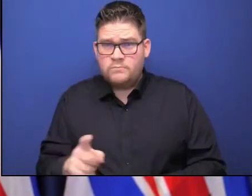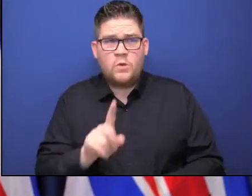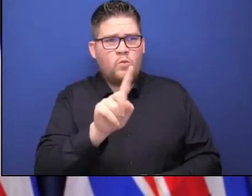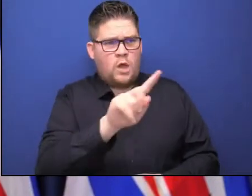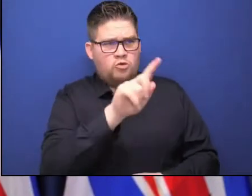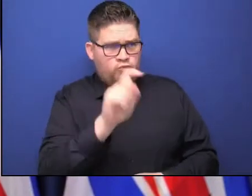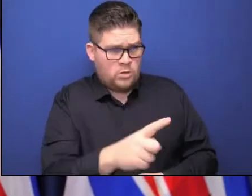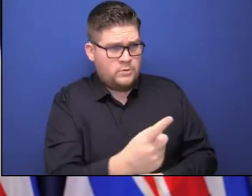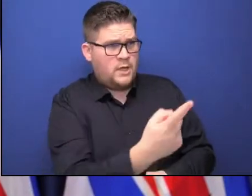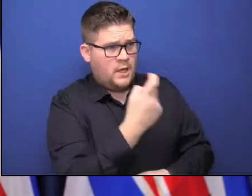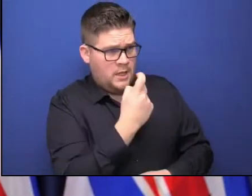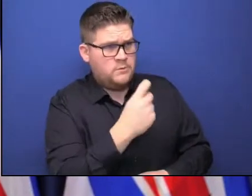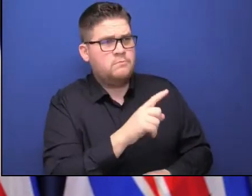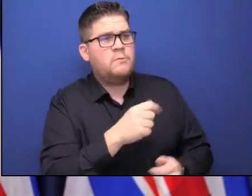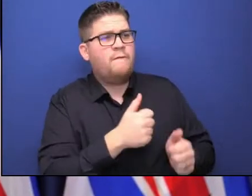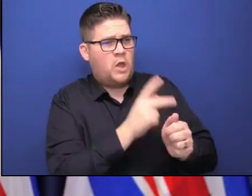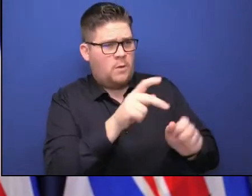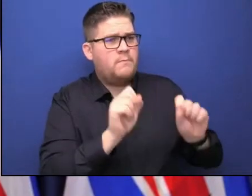News.